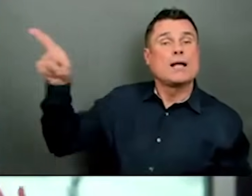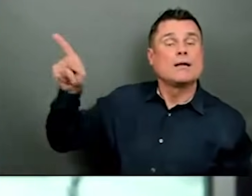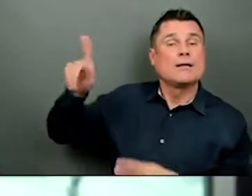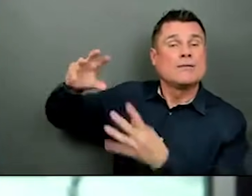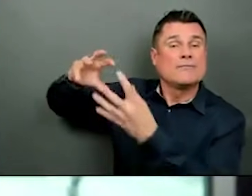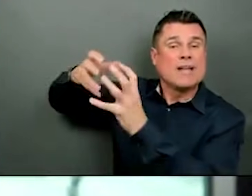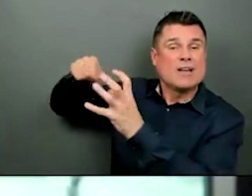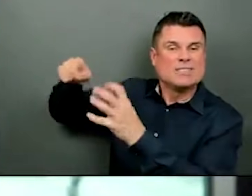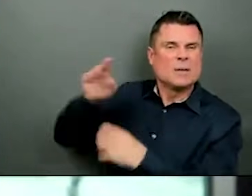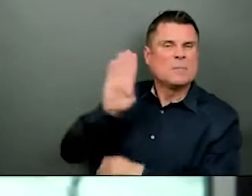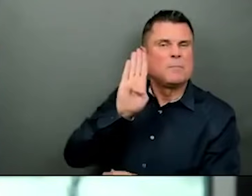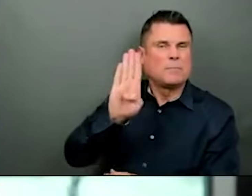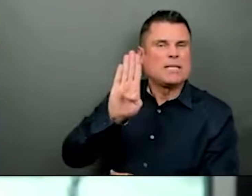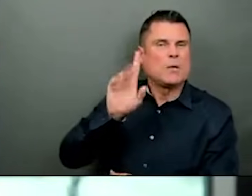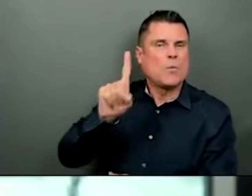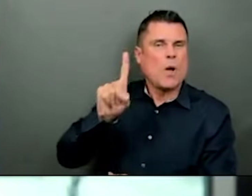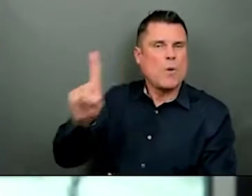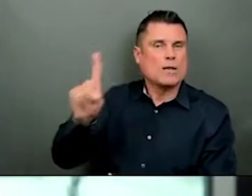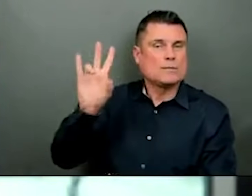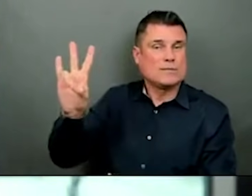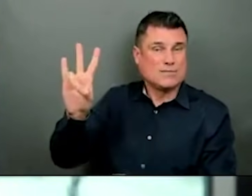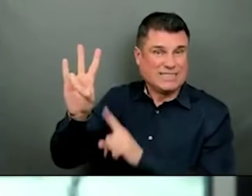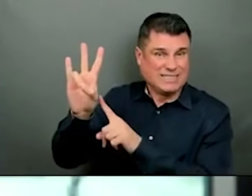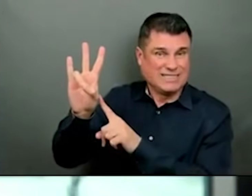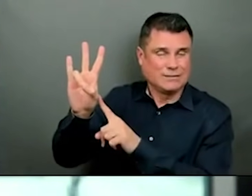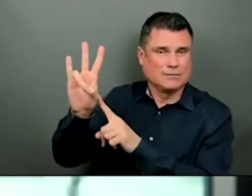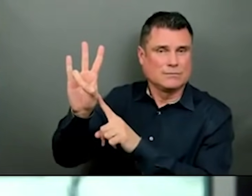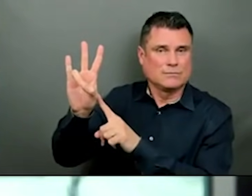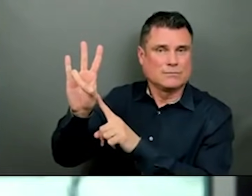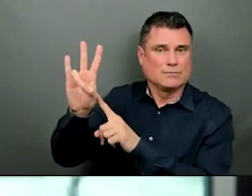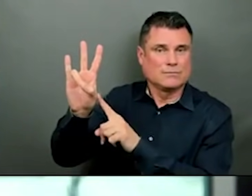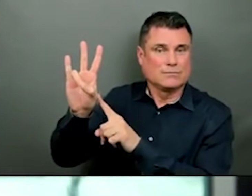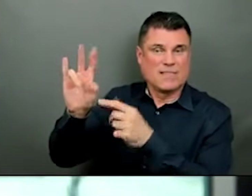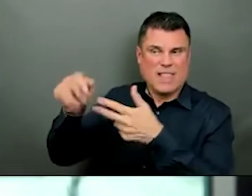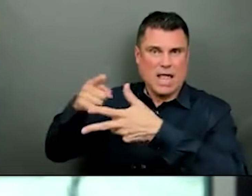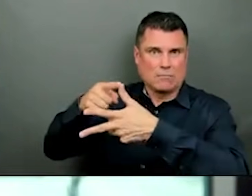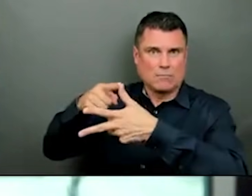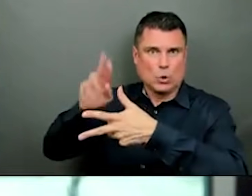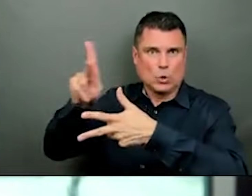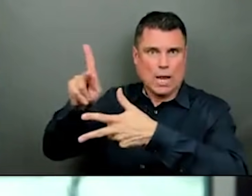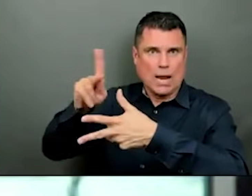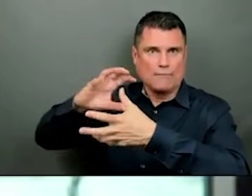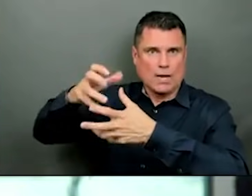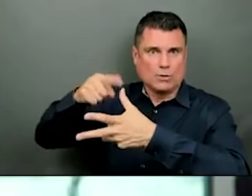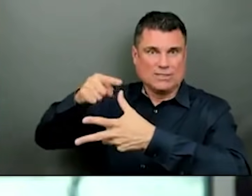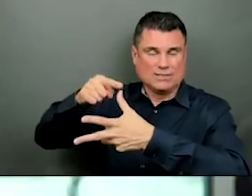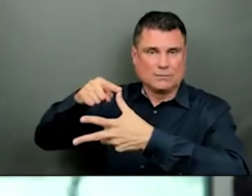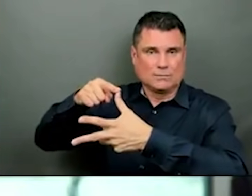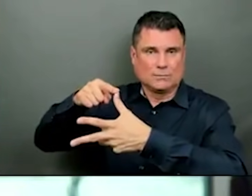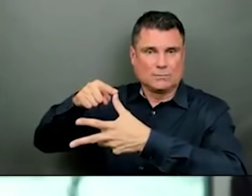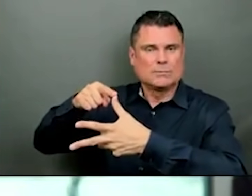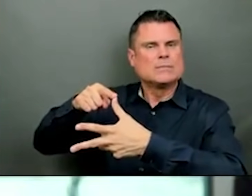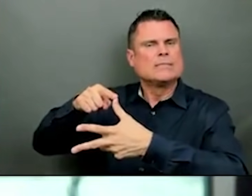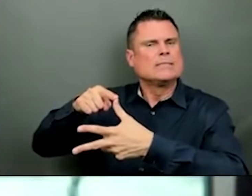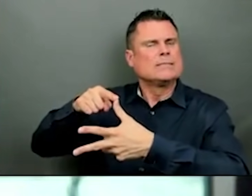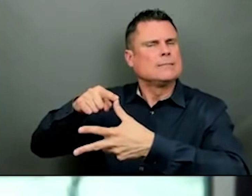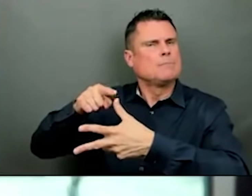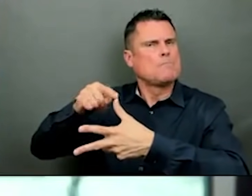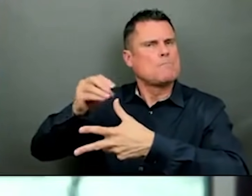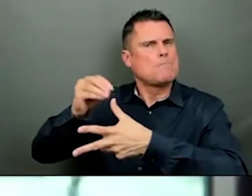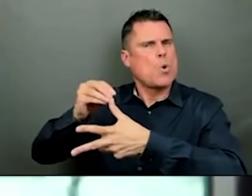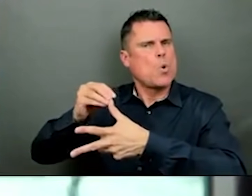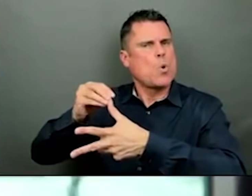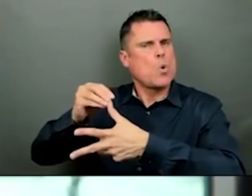my tip of my brain, but because it's got a survival edge. So we see this all the time, where it's able